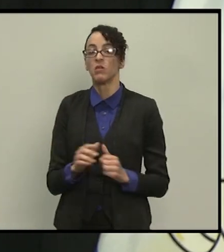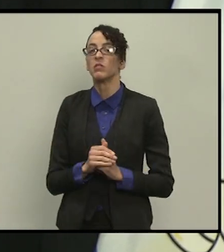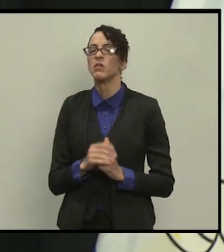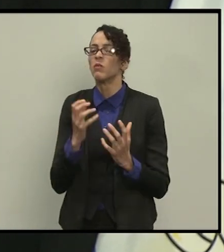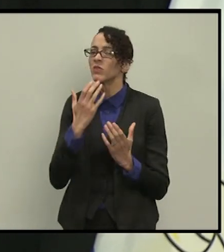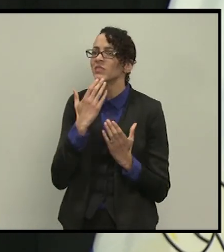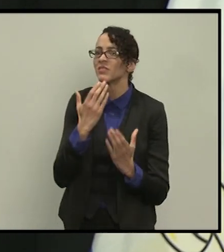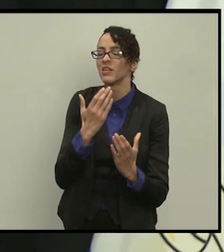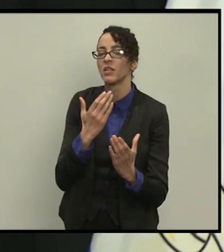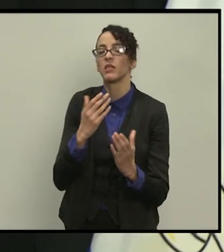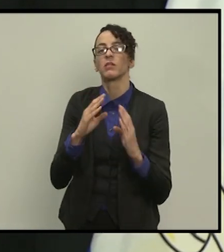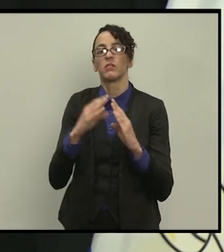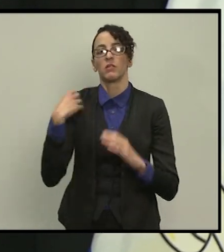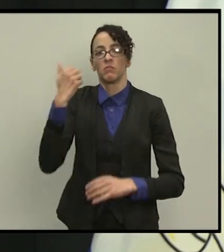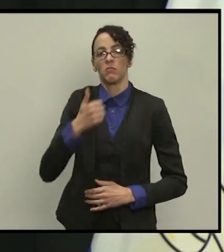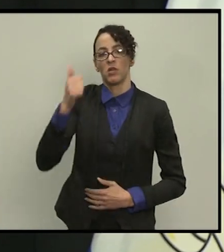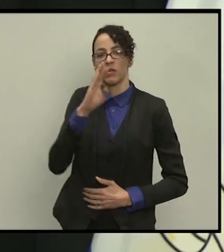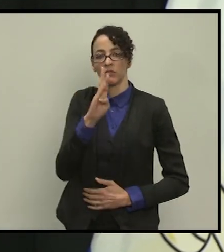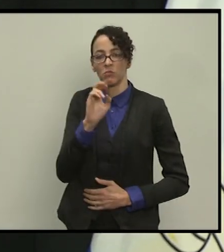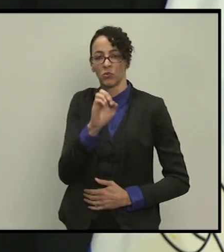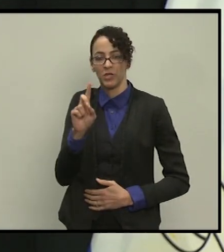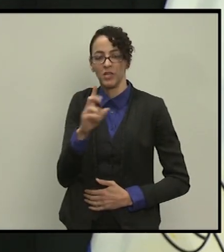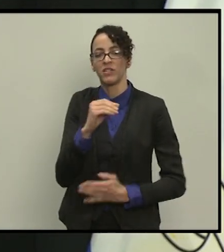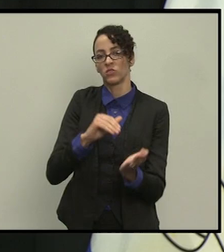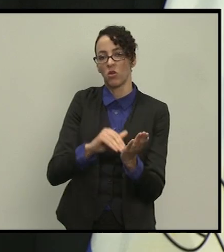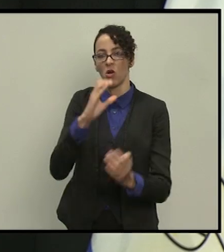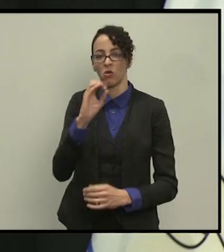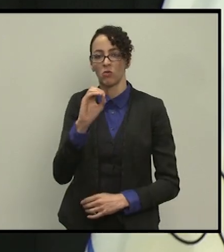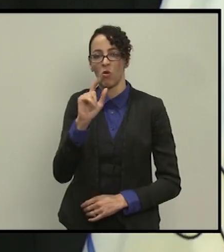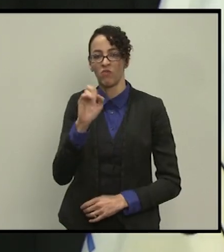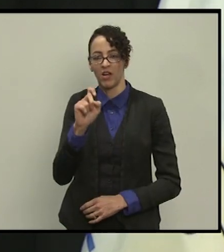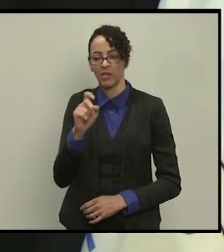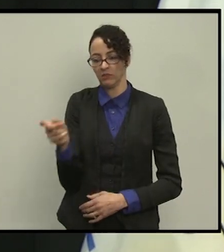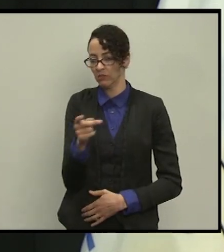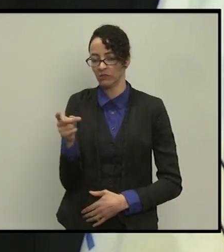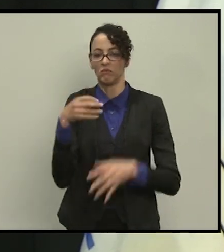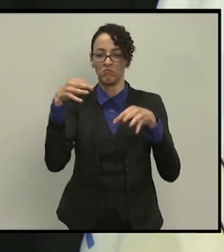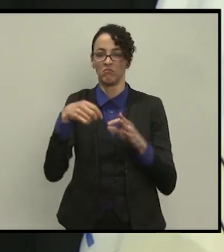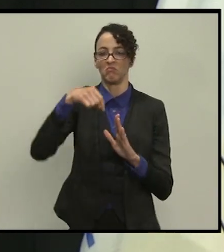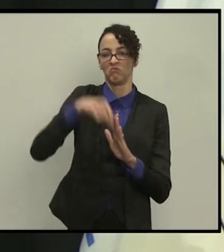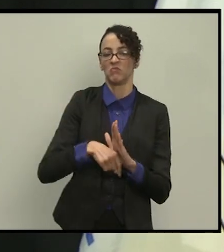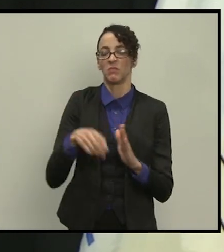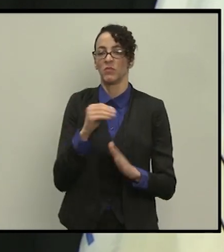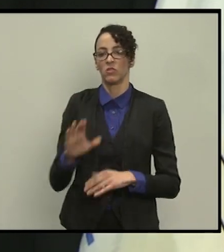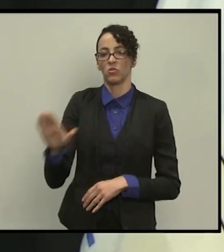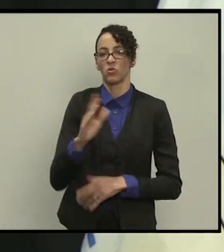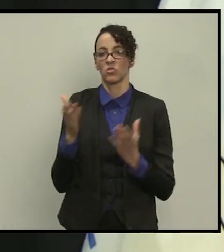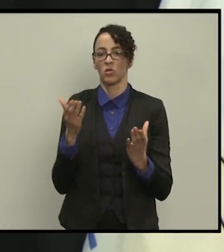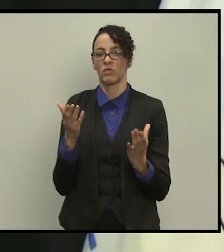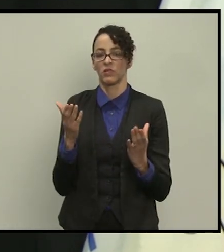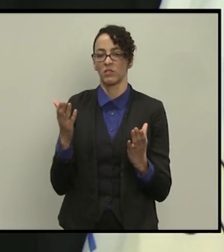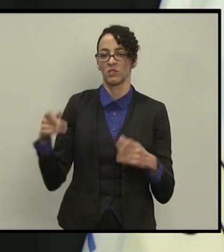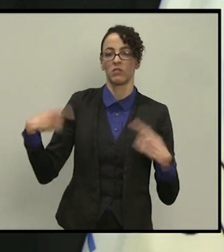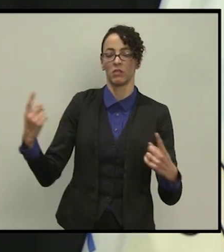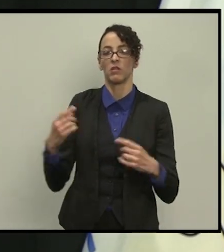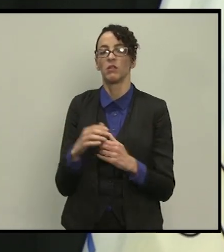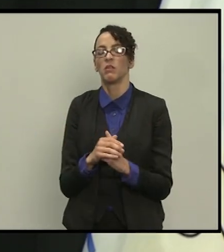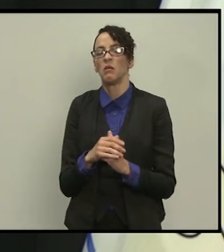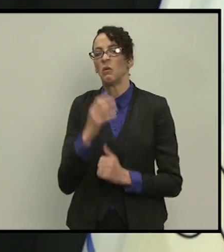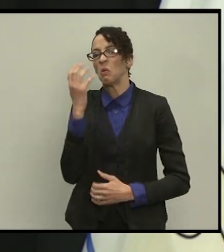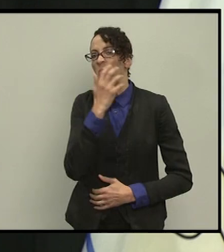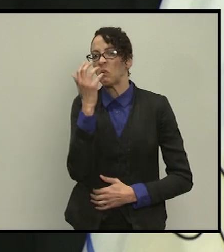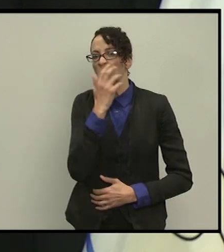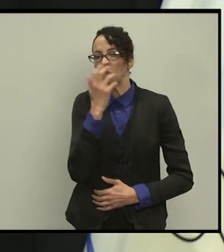today, this afternoon. Nationally, this virus has woven at an exceptionally cruel